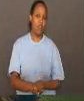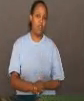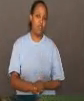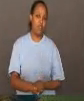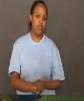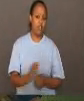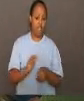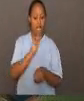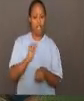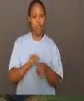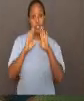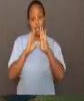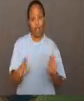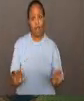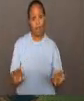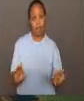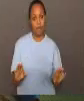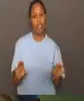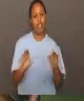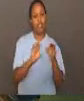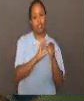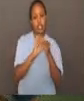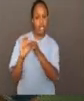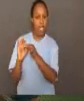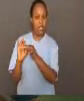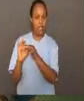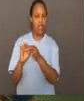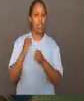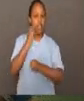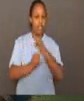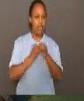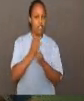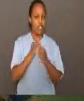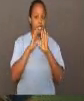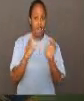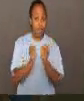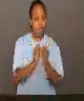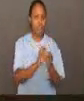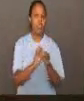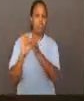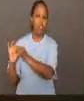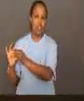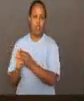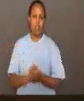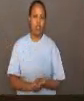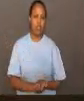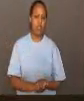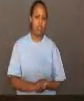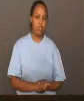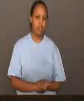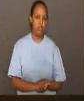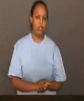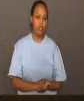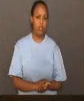National security is also related to international security. It is